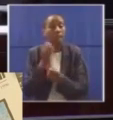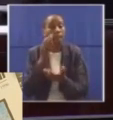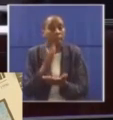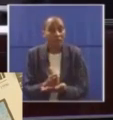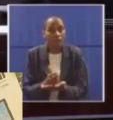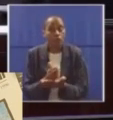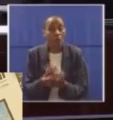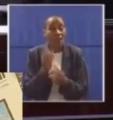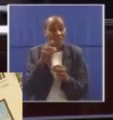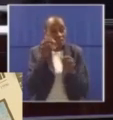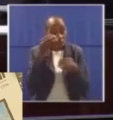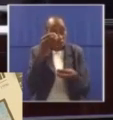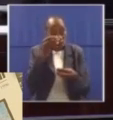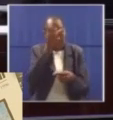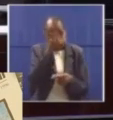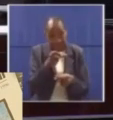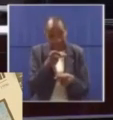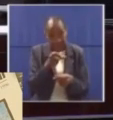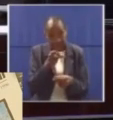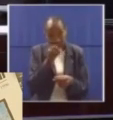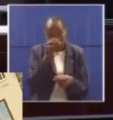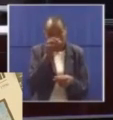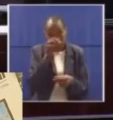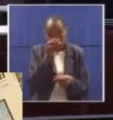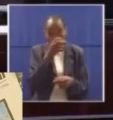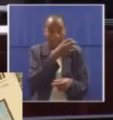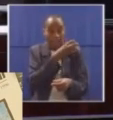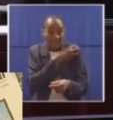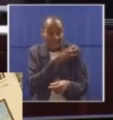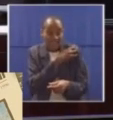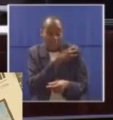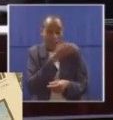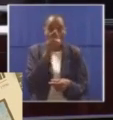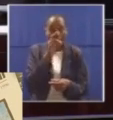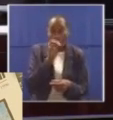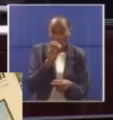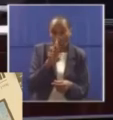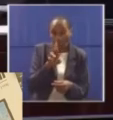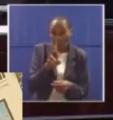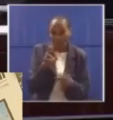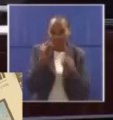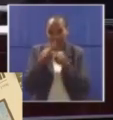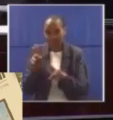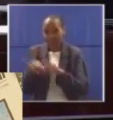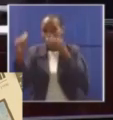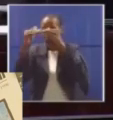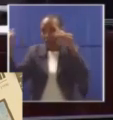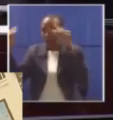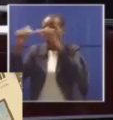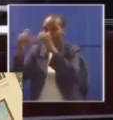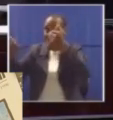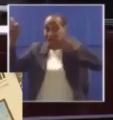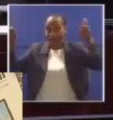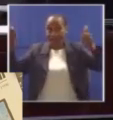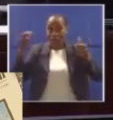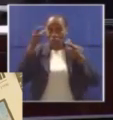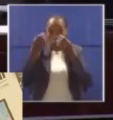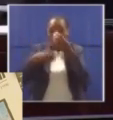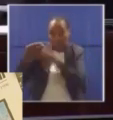is accountability, not only at the minister's level, but also at various other levels as well, to